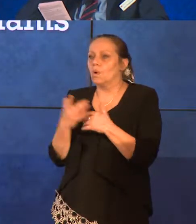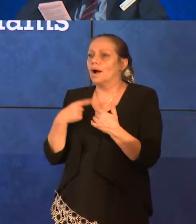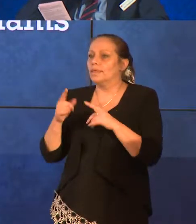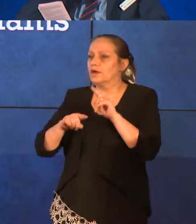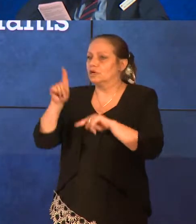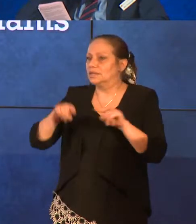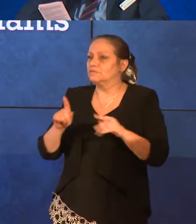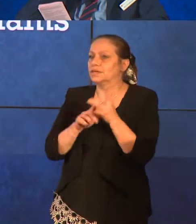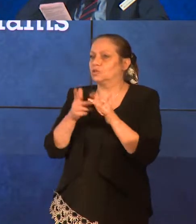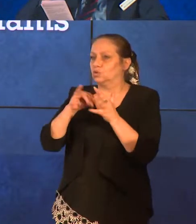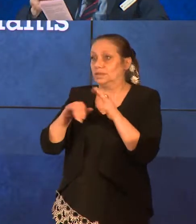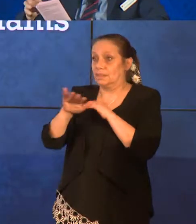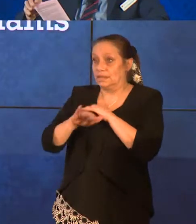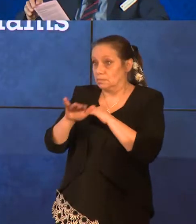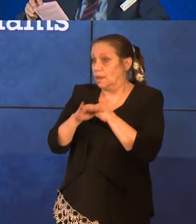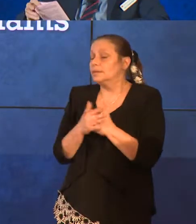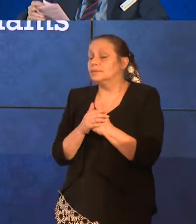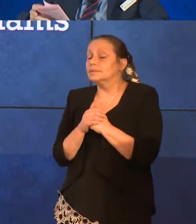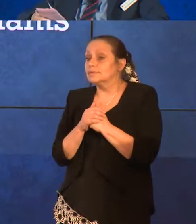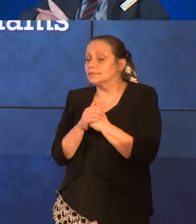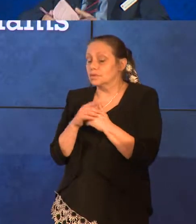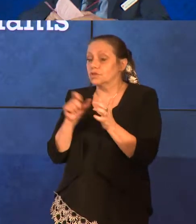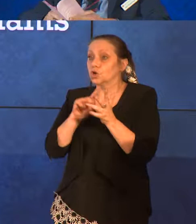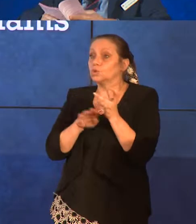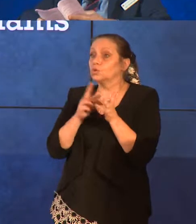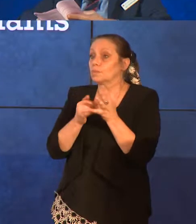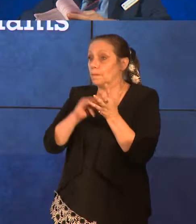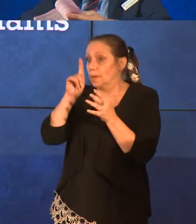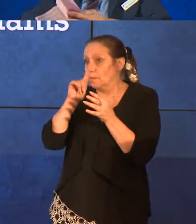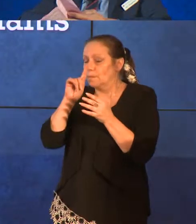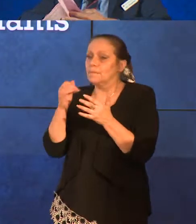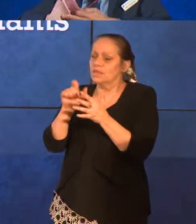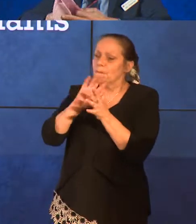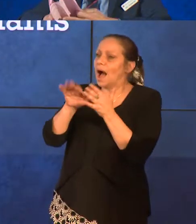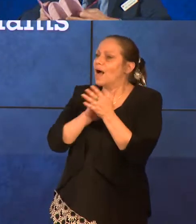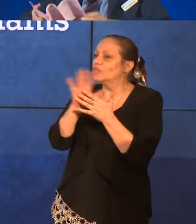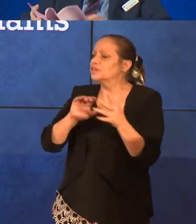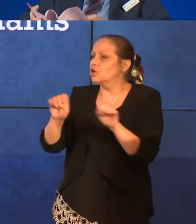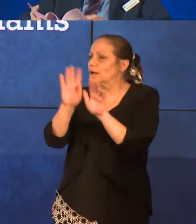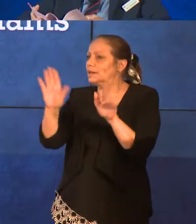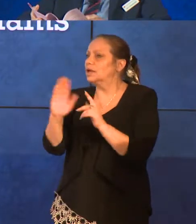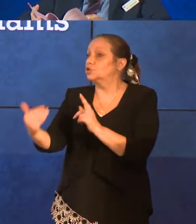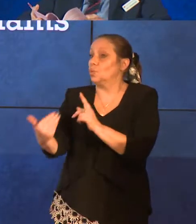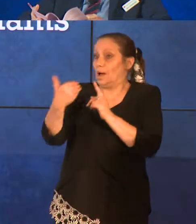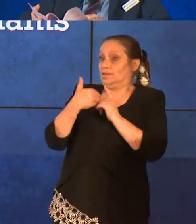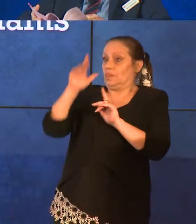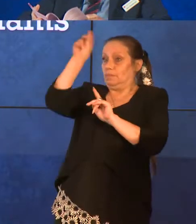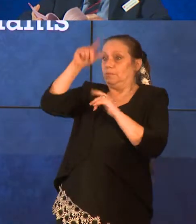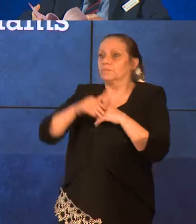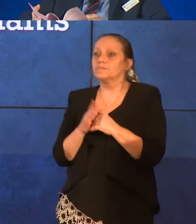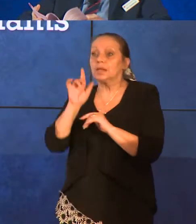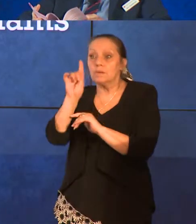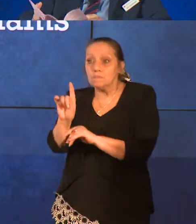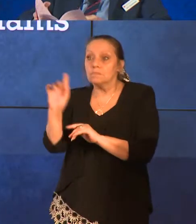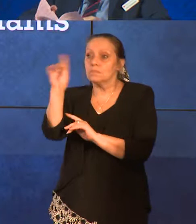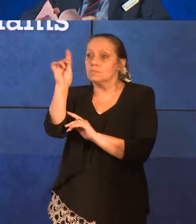different issues in the space that maybe the consumer parts are not maybe front of mind at that point. But the sort of things